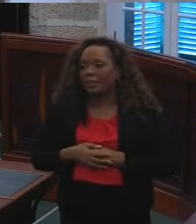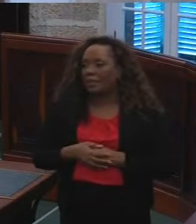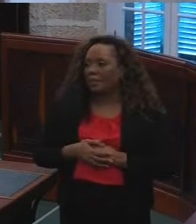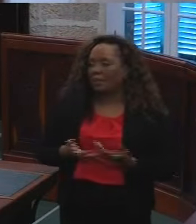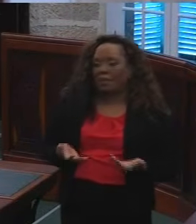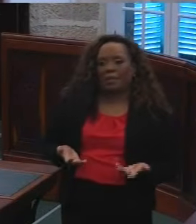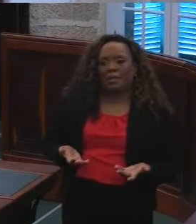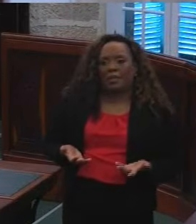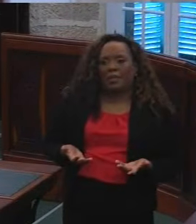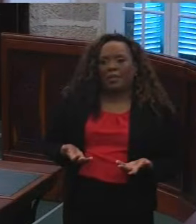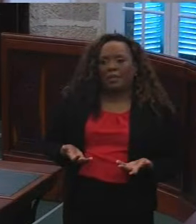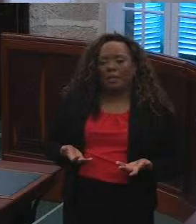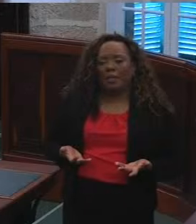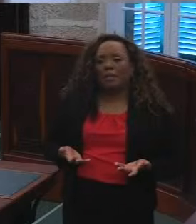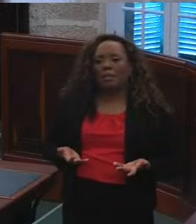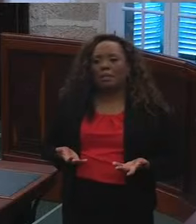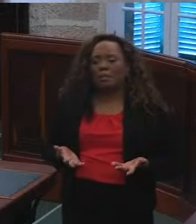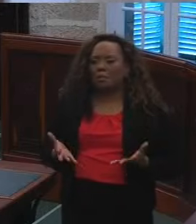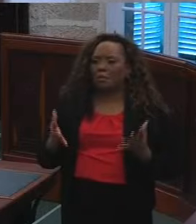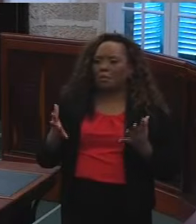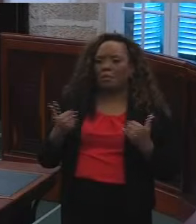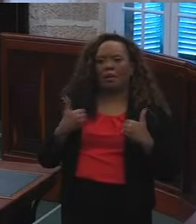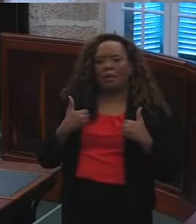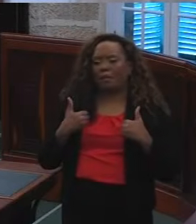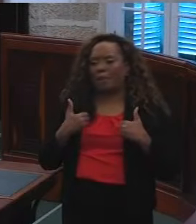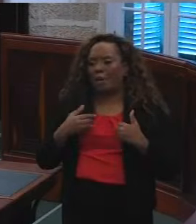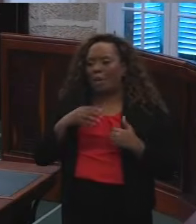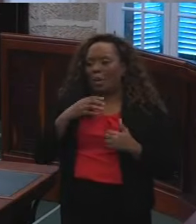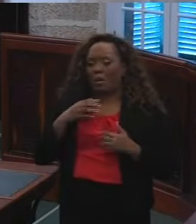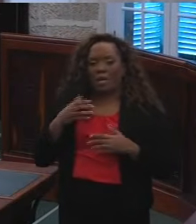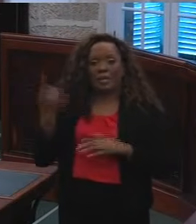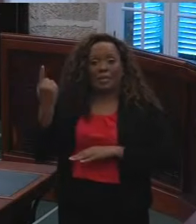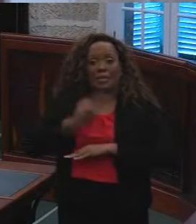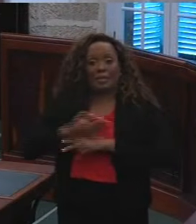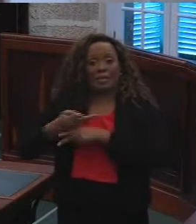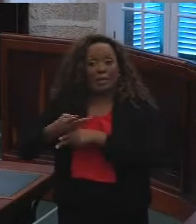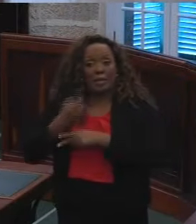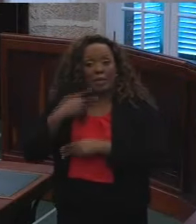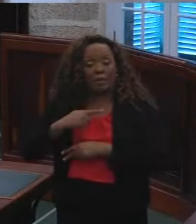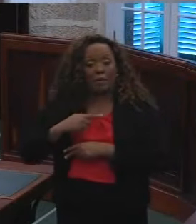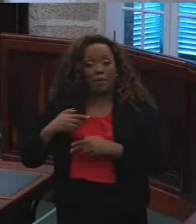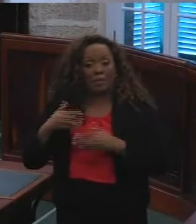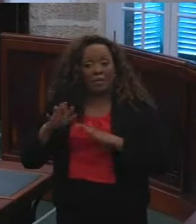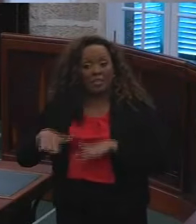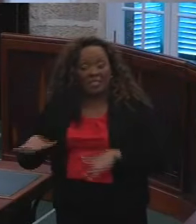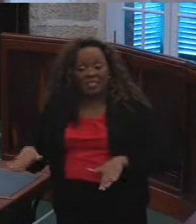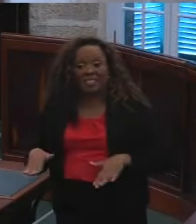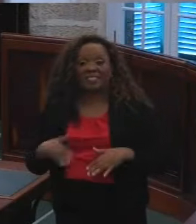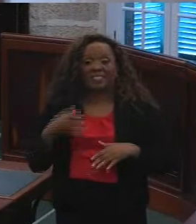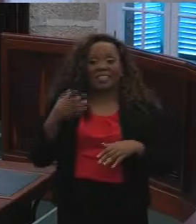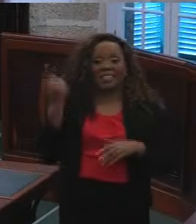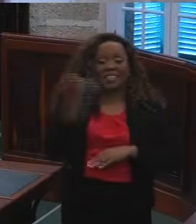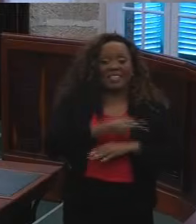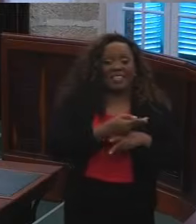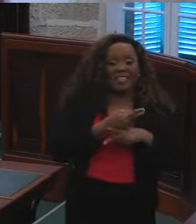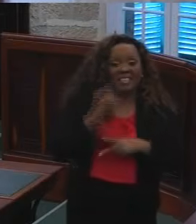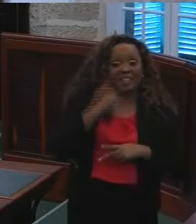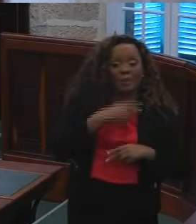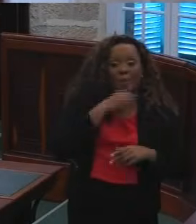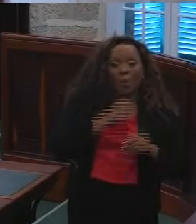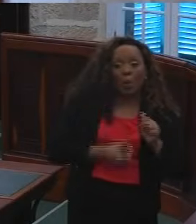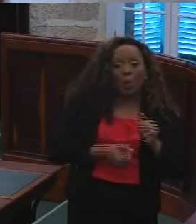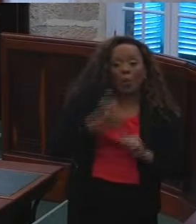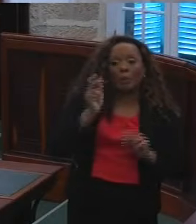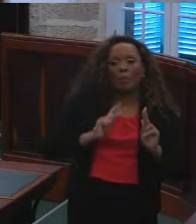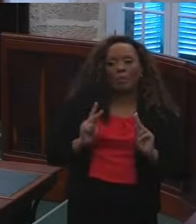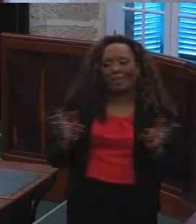planned for this facility, so that we can have the intergenerational link that is so sadly lacking in Barbados. I want to say, Mr. Speaker,